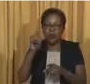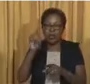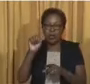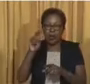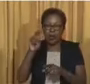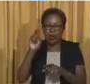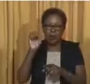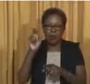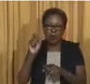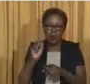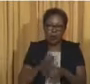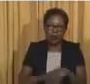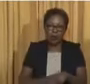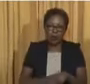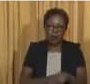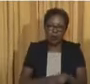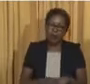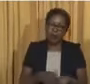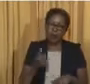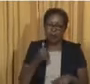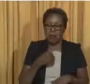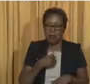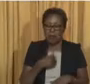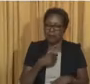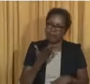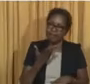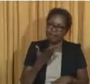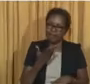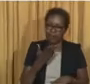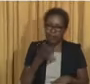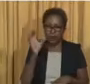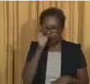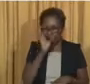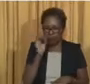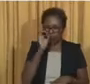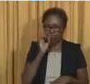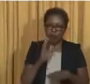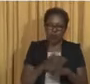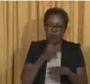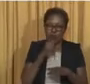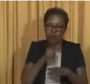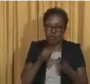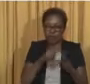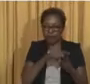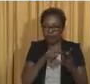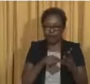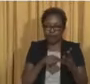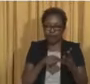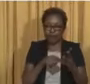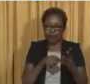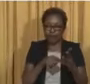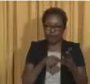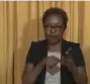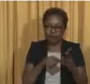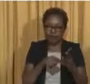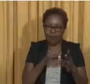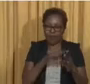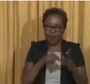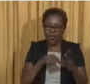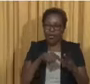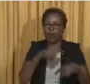My take-home from this scholarly perspective is that tiered design of constitutional amendment